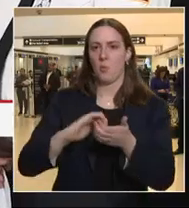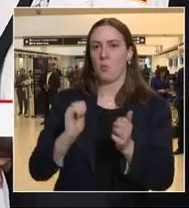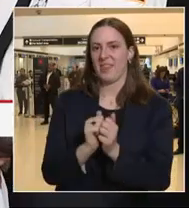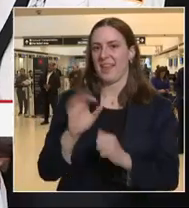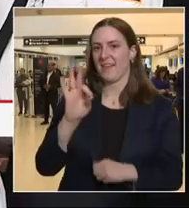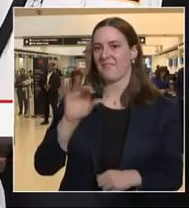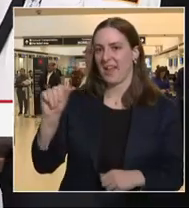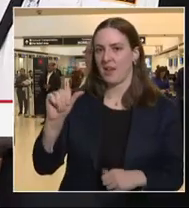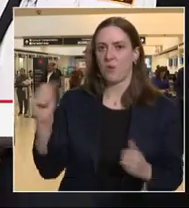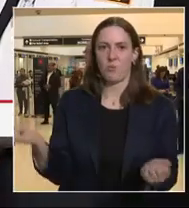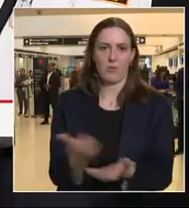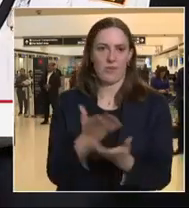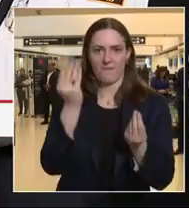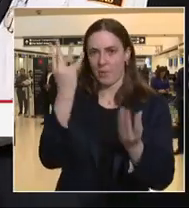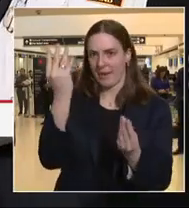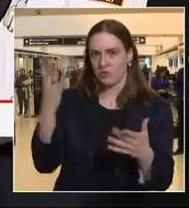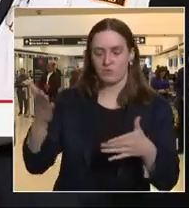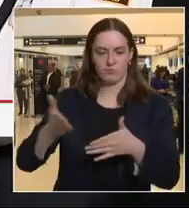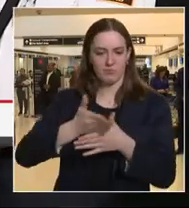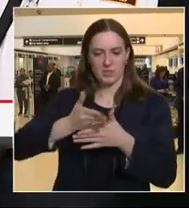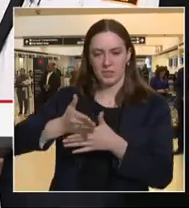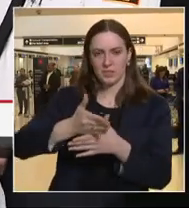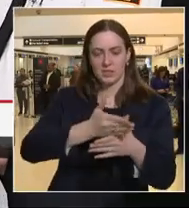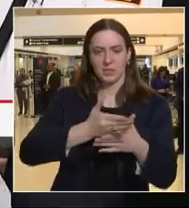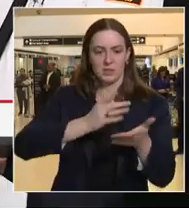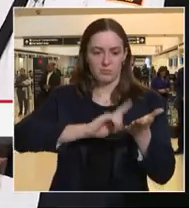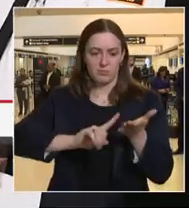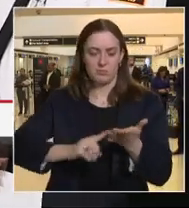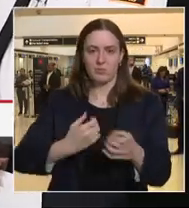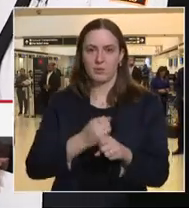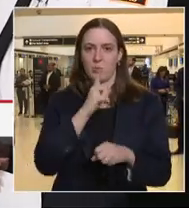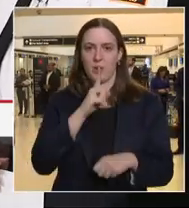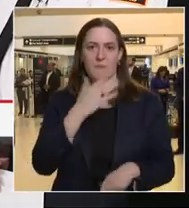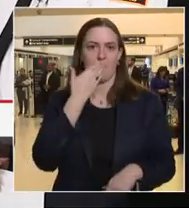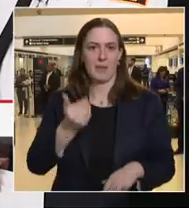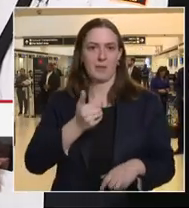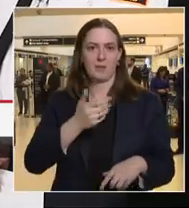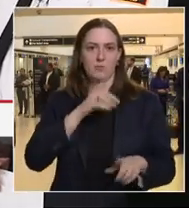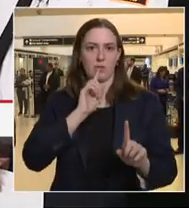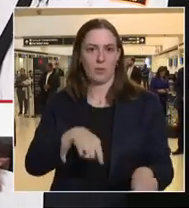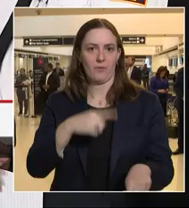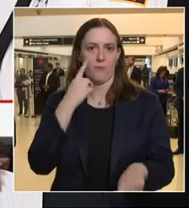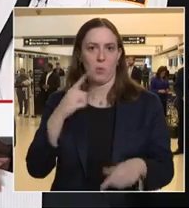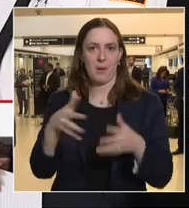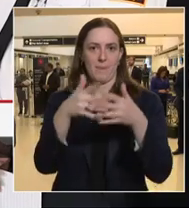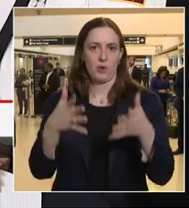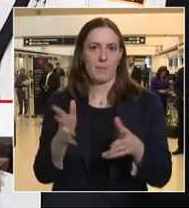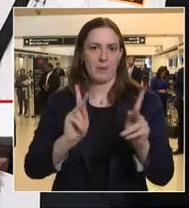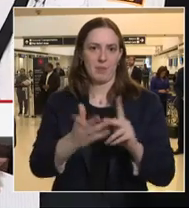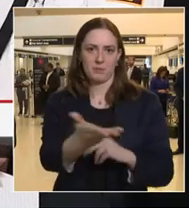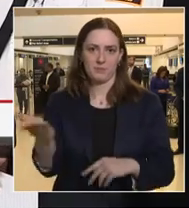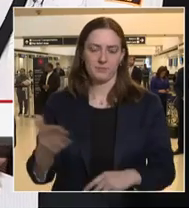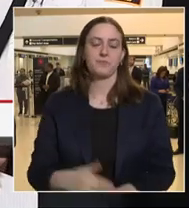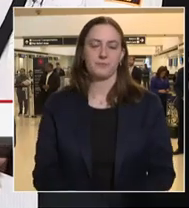all of the information we have to get the best results possible for the American people. I would just say that